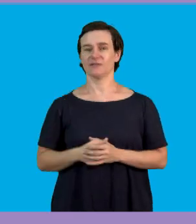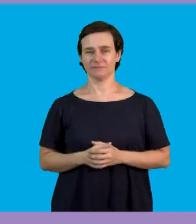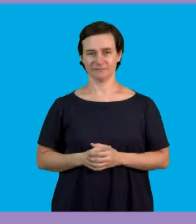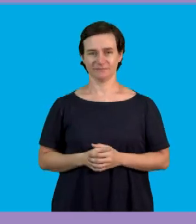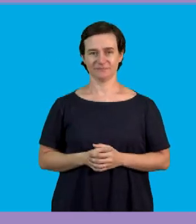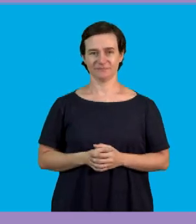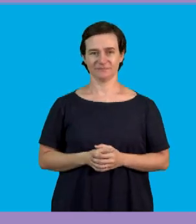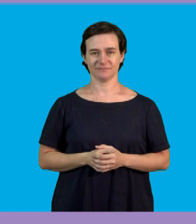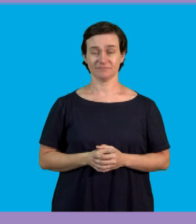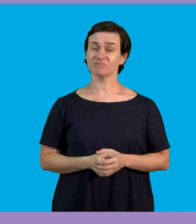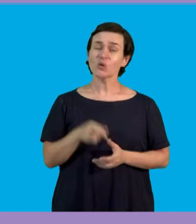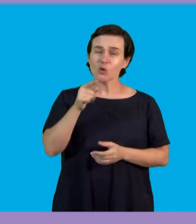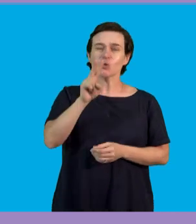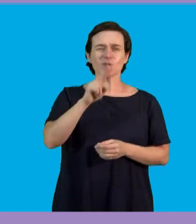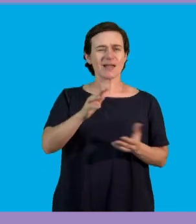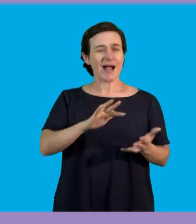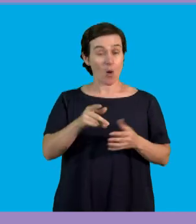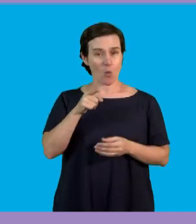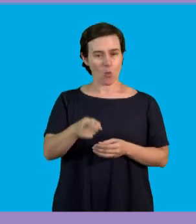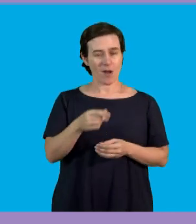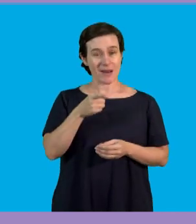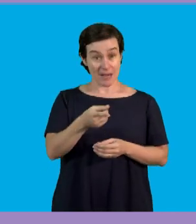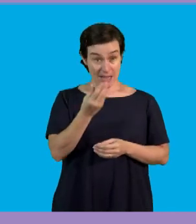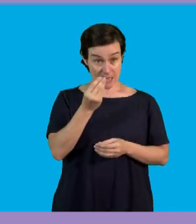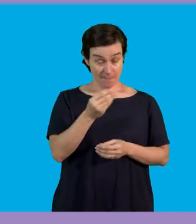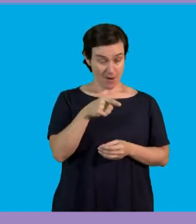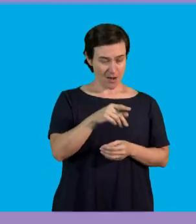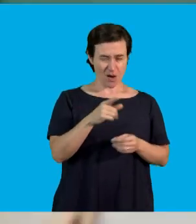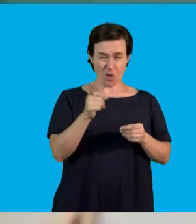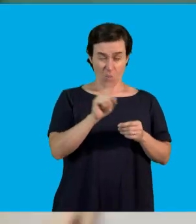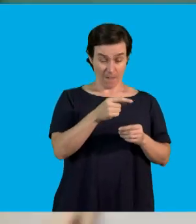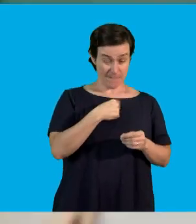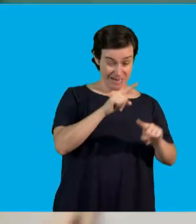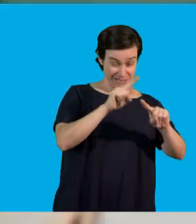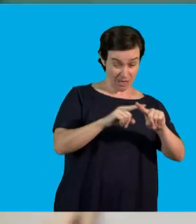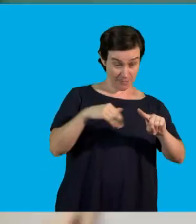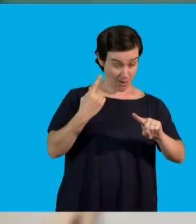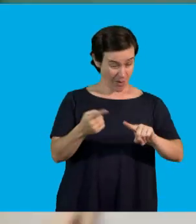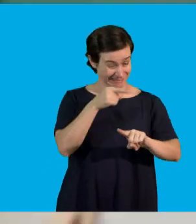745. So do you see how the number remains the same if it is multiplied by 1?